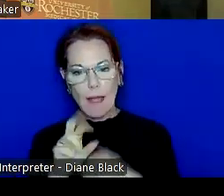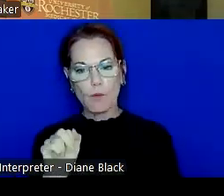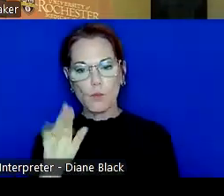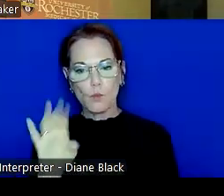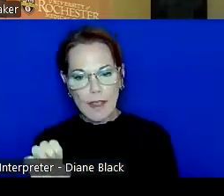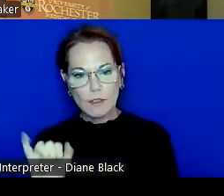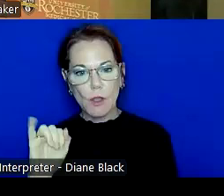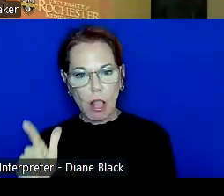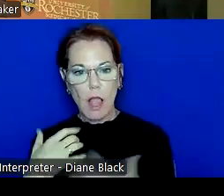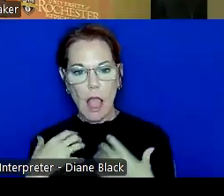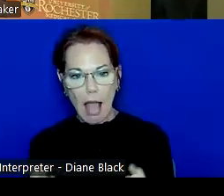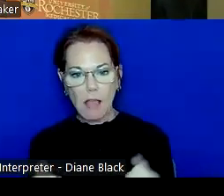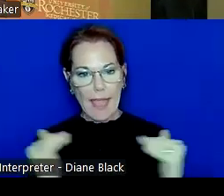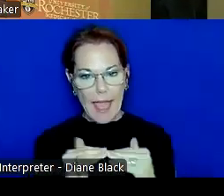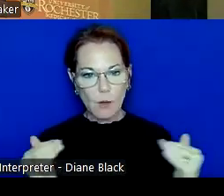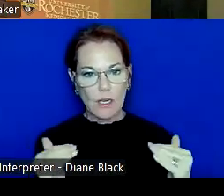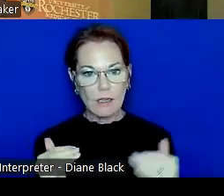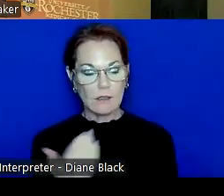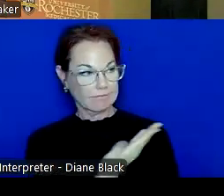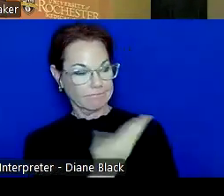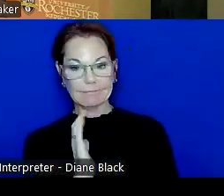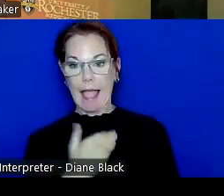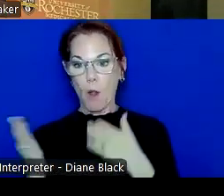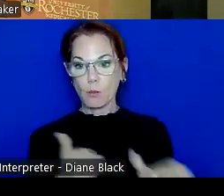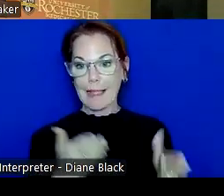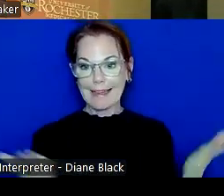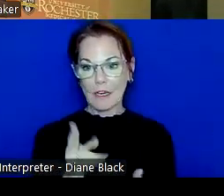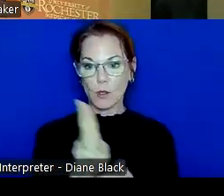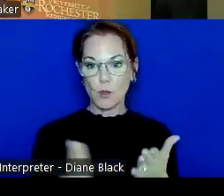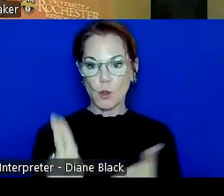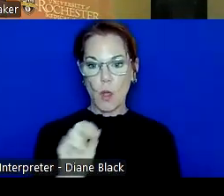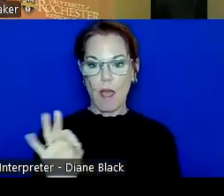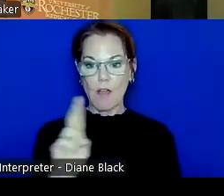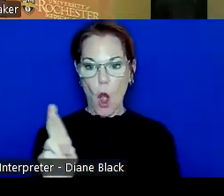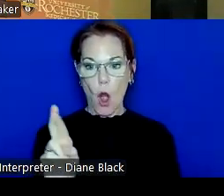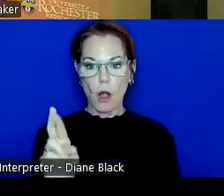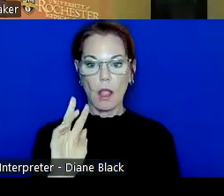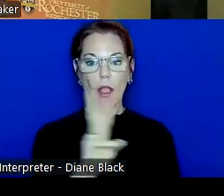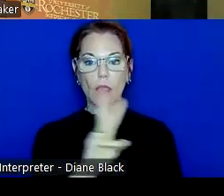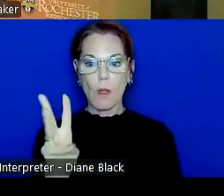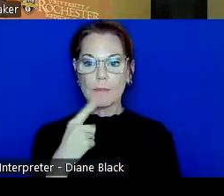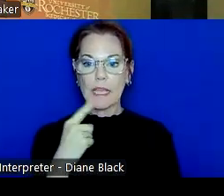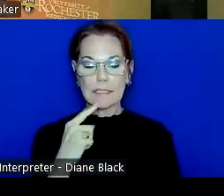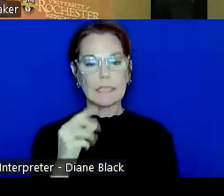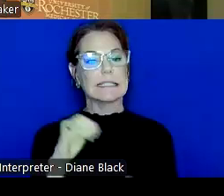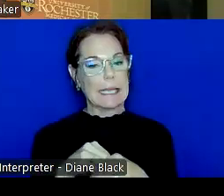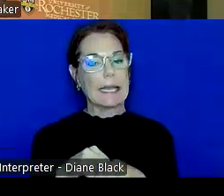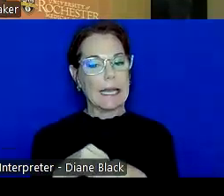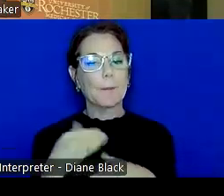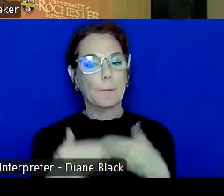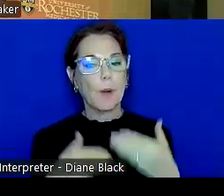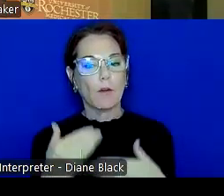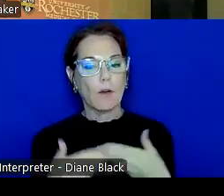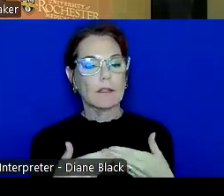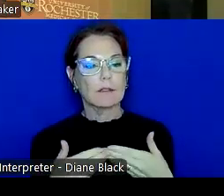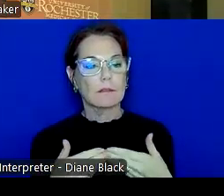do? How about our equity and anti-racism plan here at U of R? On the website, it says it's all in progress. But what's been completed? Do